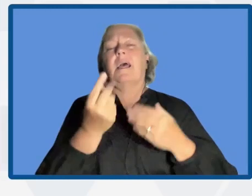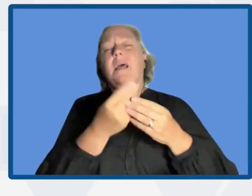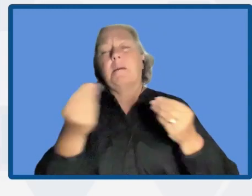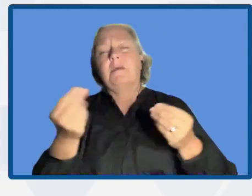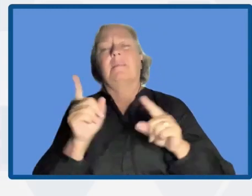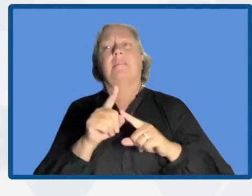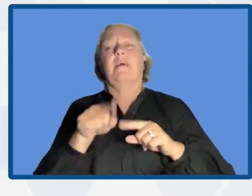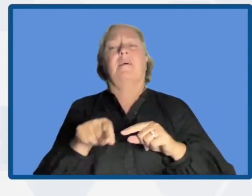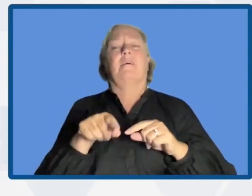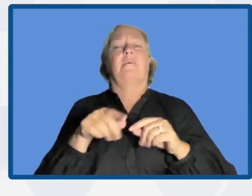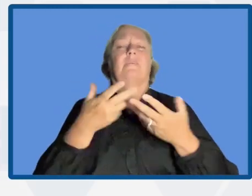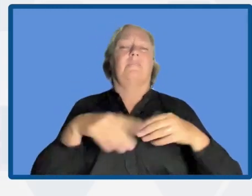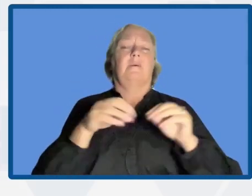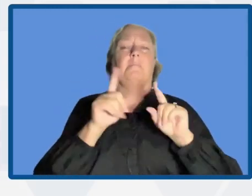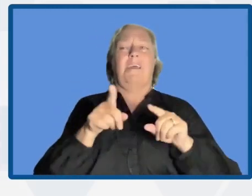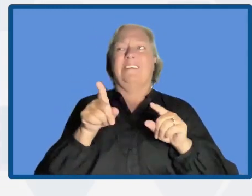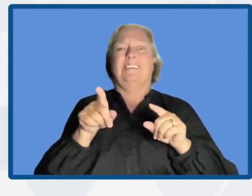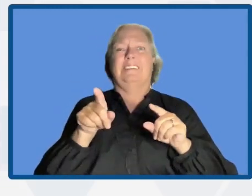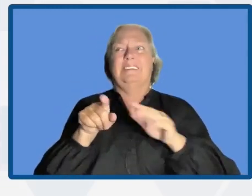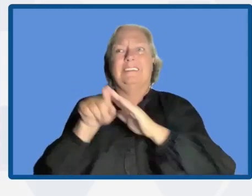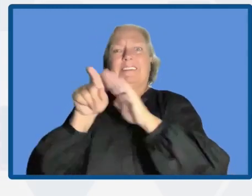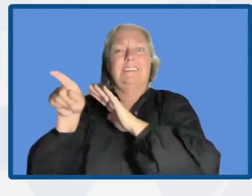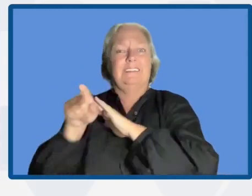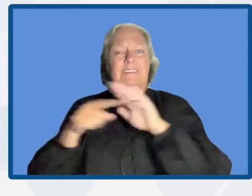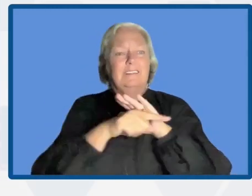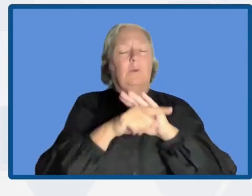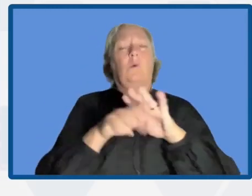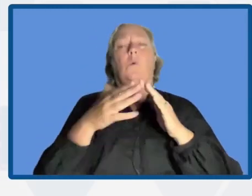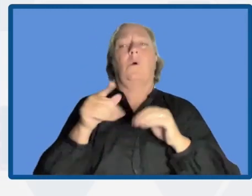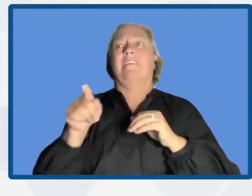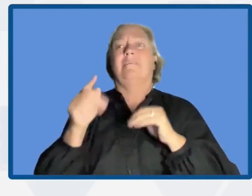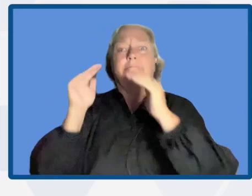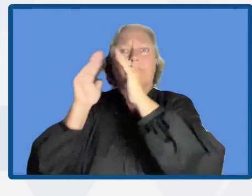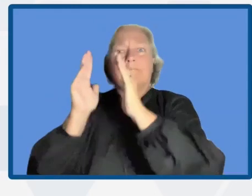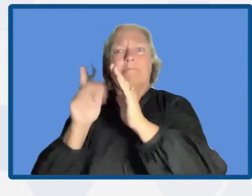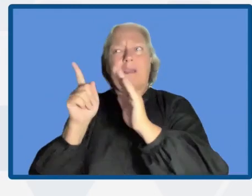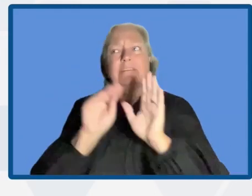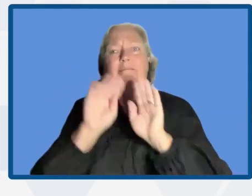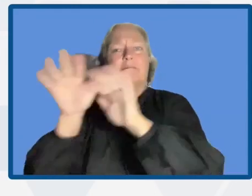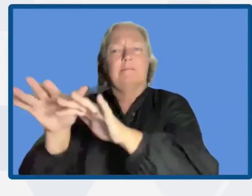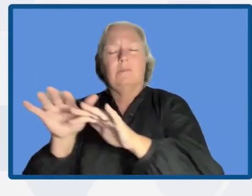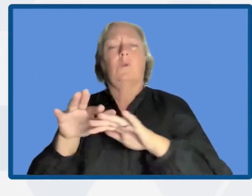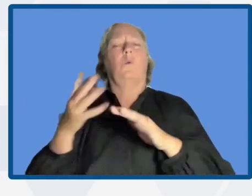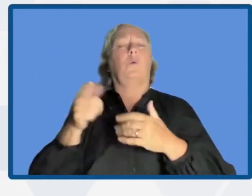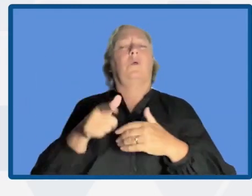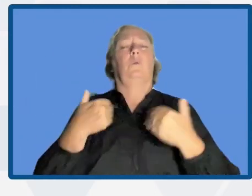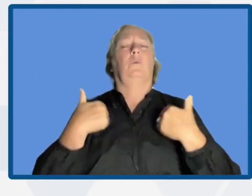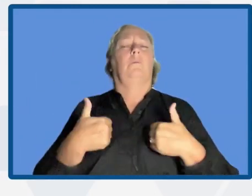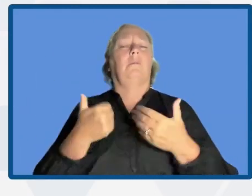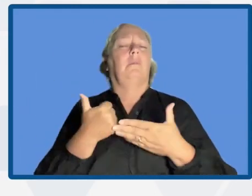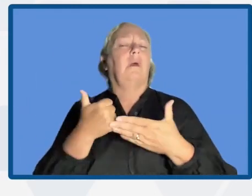evacuated, how many shelters we will need to house them, and how much humanitarian aid will be required,